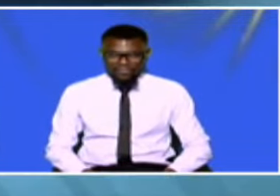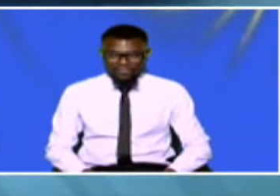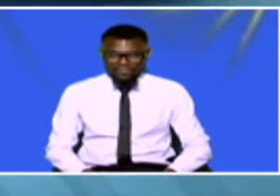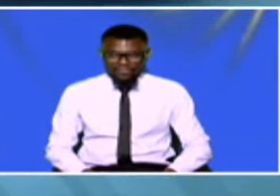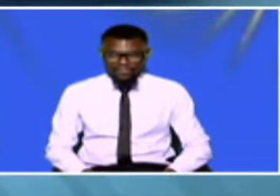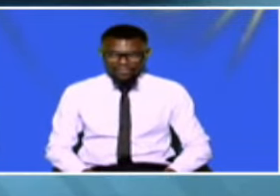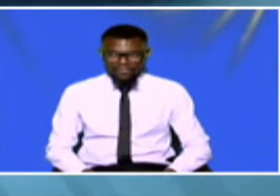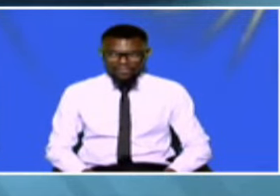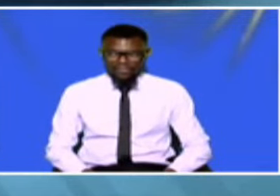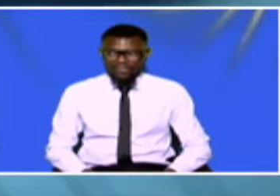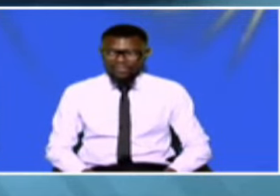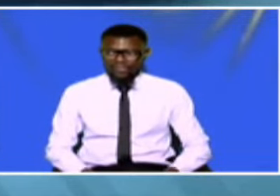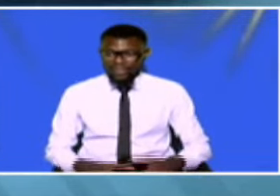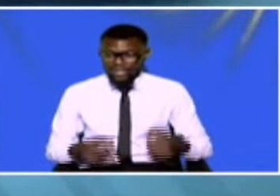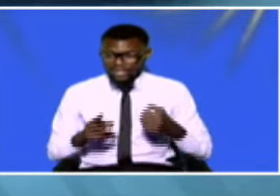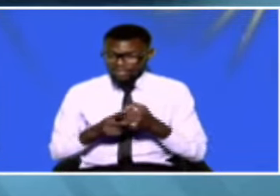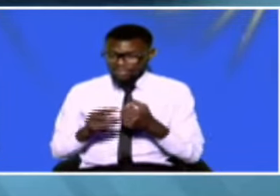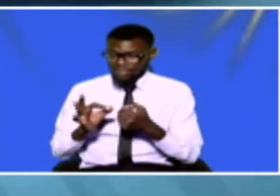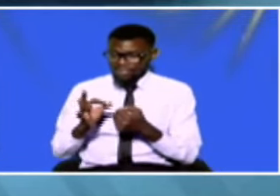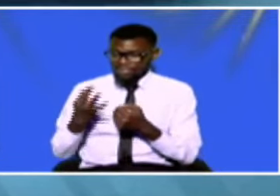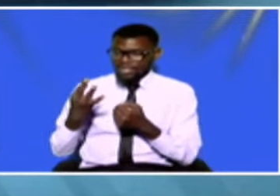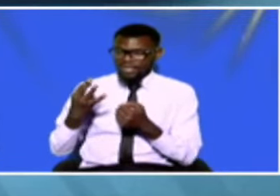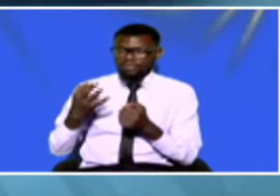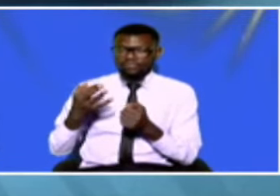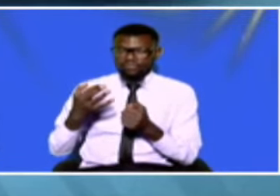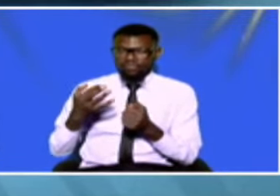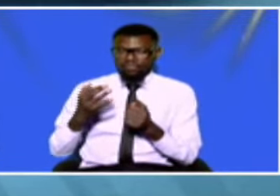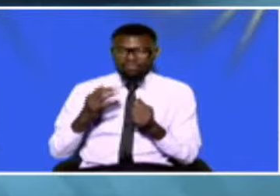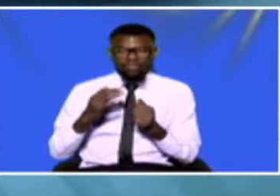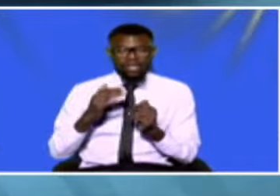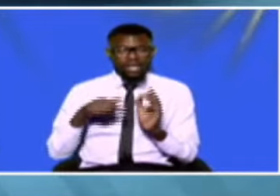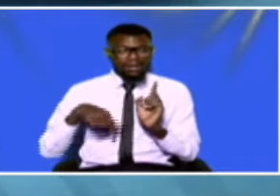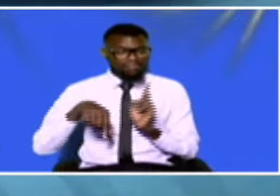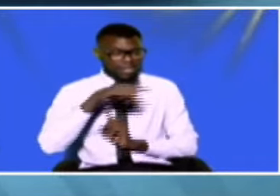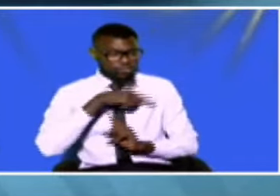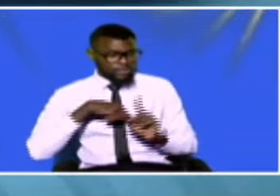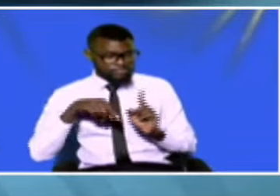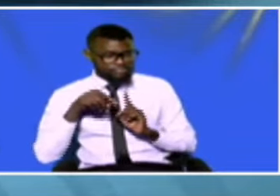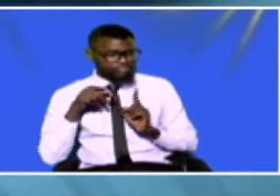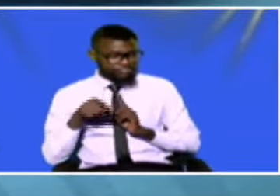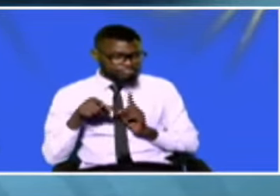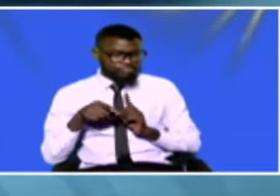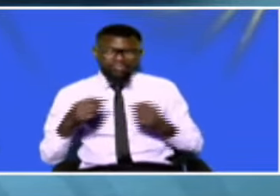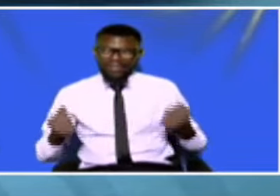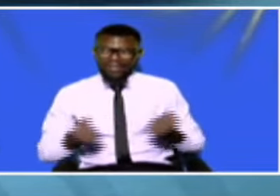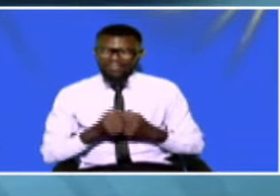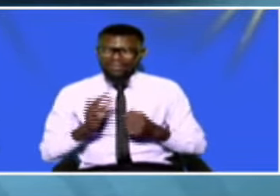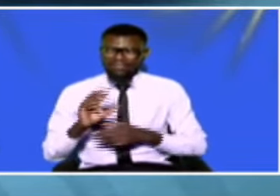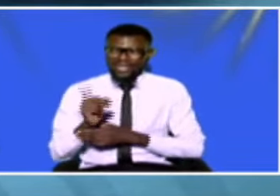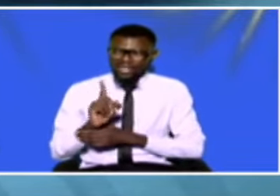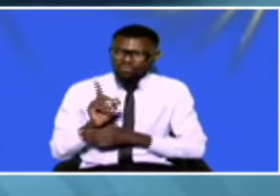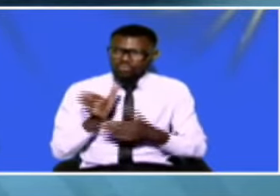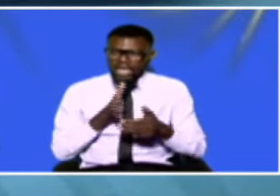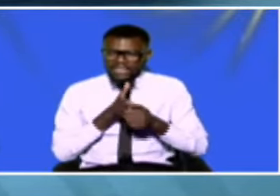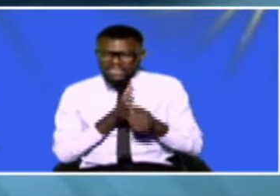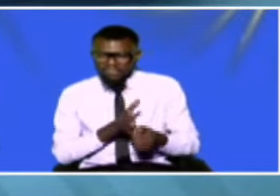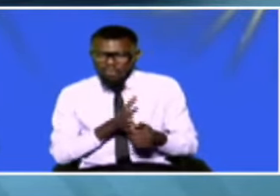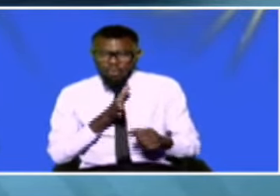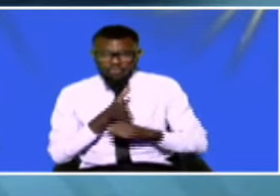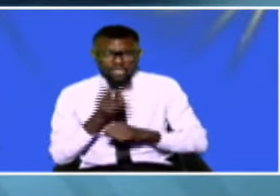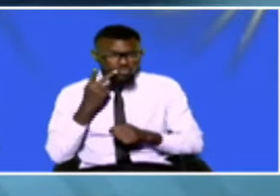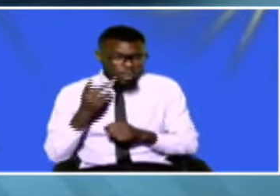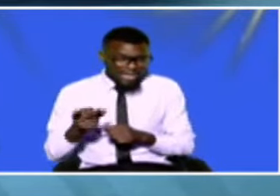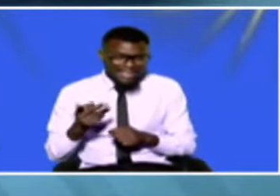The 73rd edition of the Future of Power series is set to take place in Nairobi, convening over 200 business leaders for